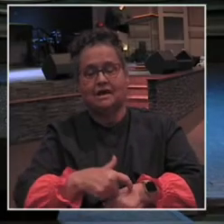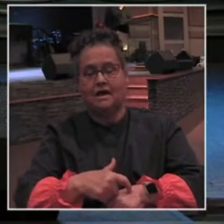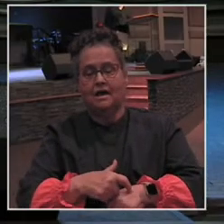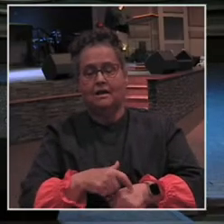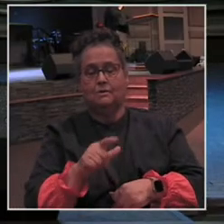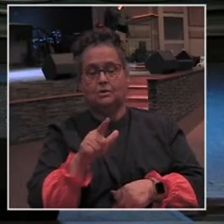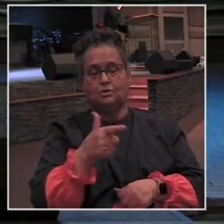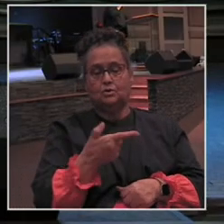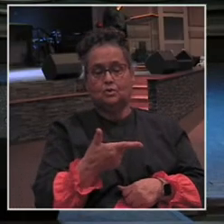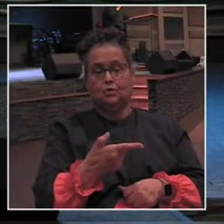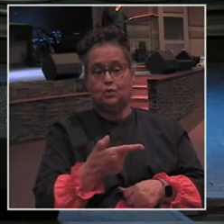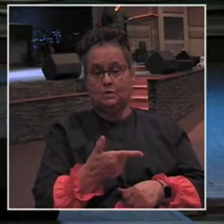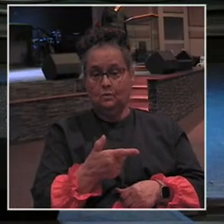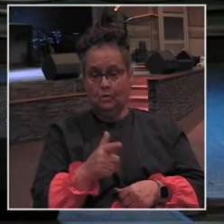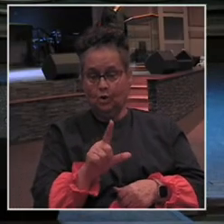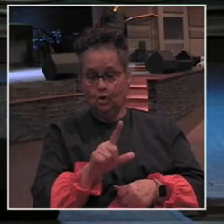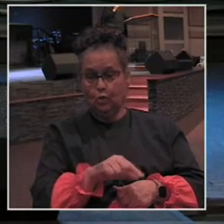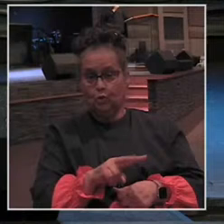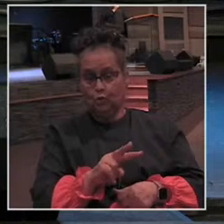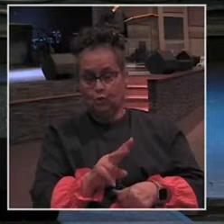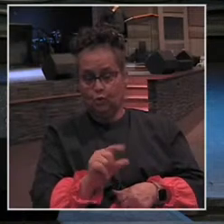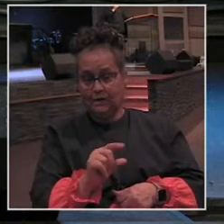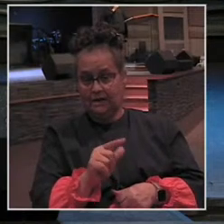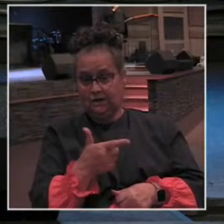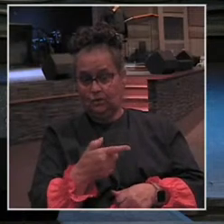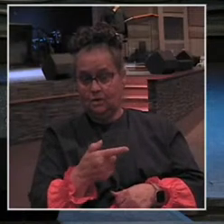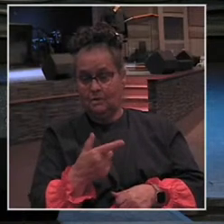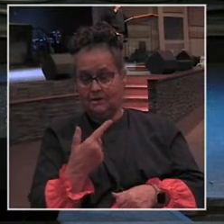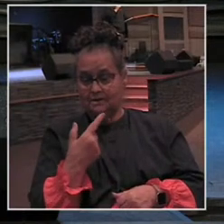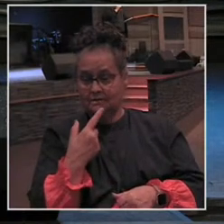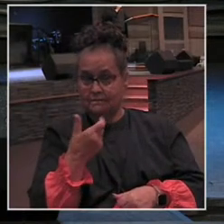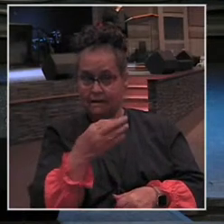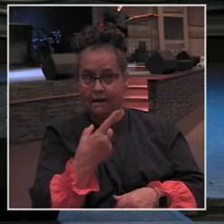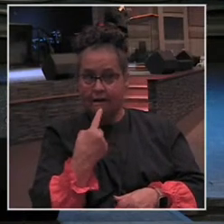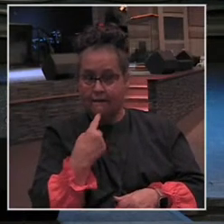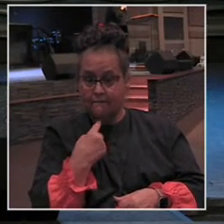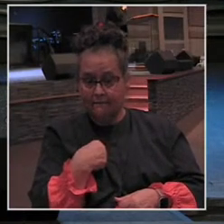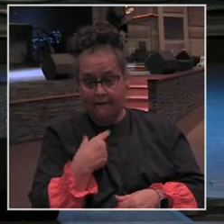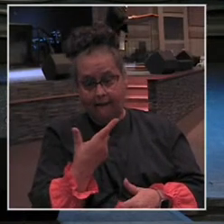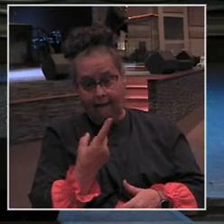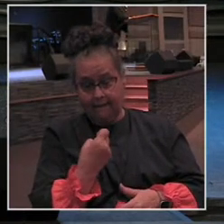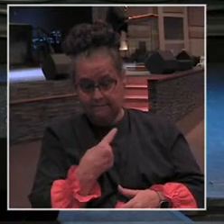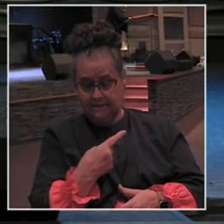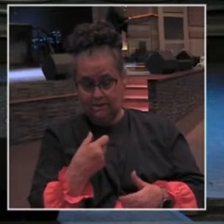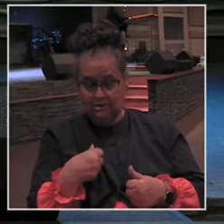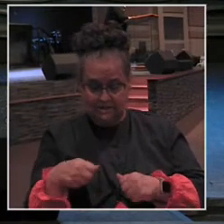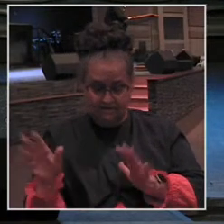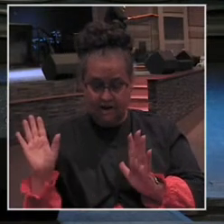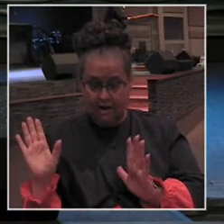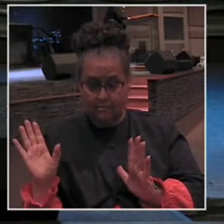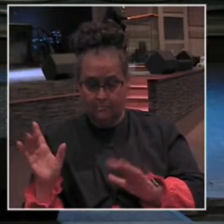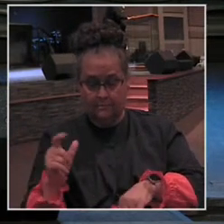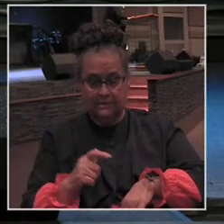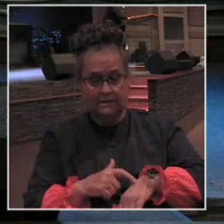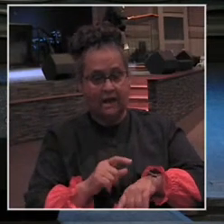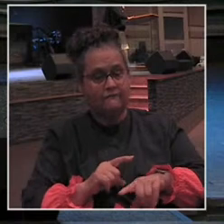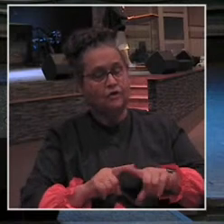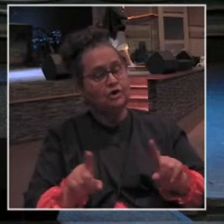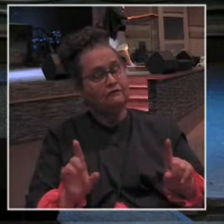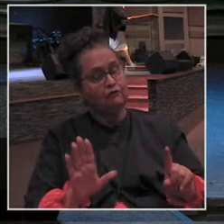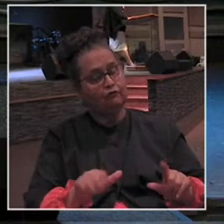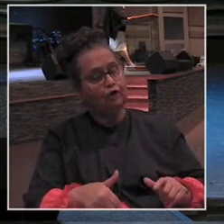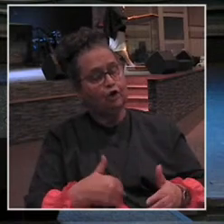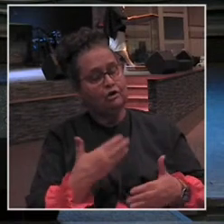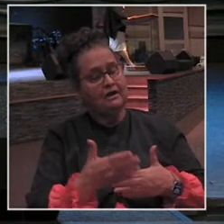in 2021, God asked me to give that up. He said this, it was time for a different season, for